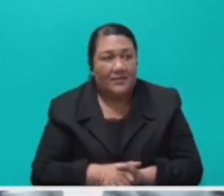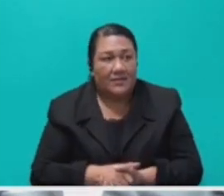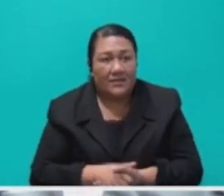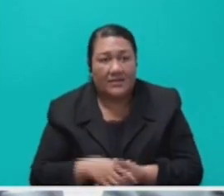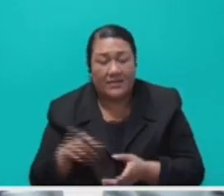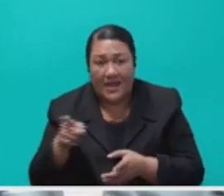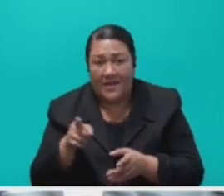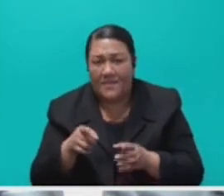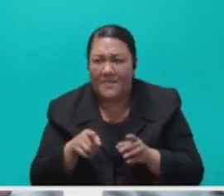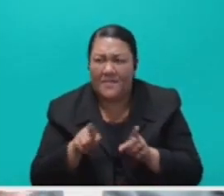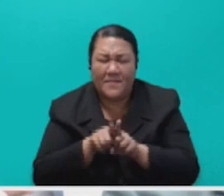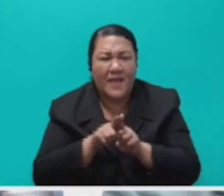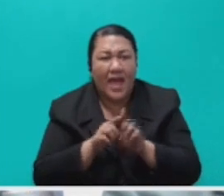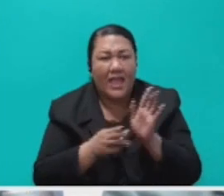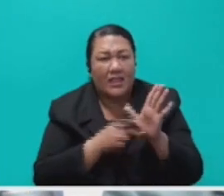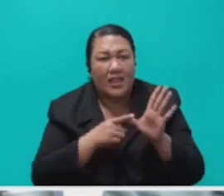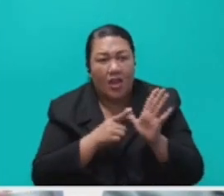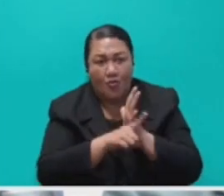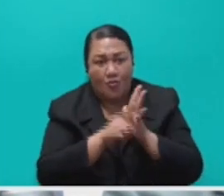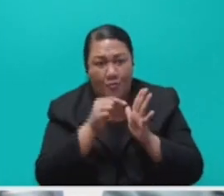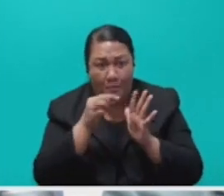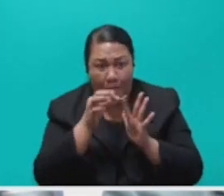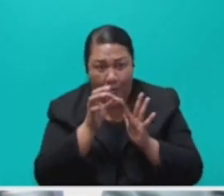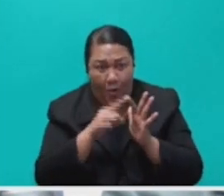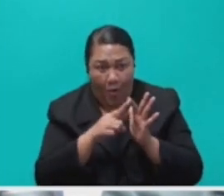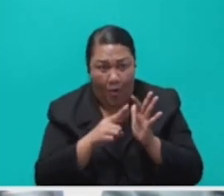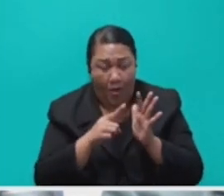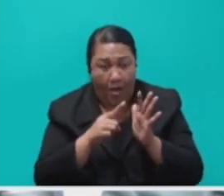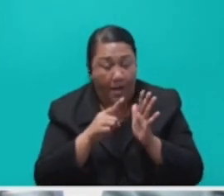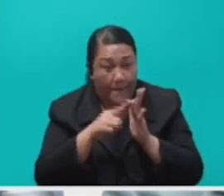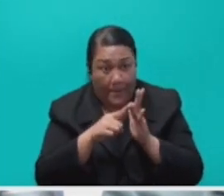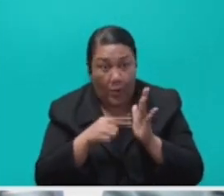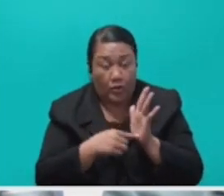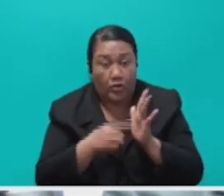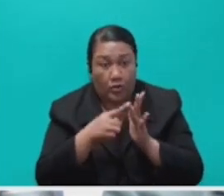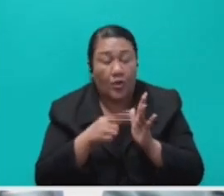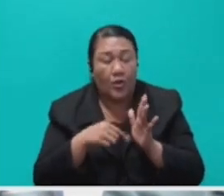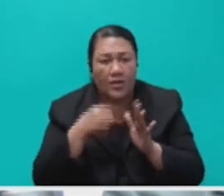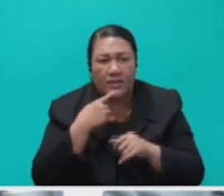Church did that forgiveness